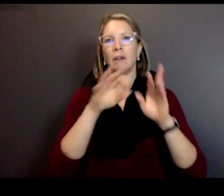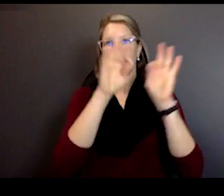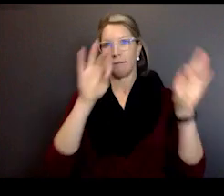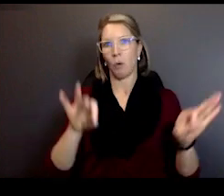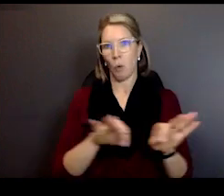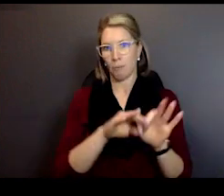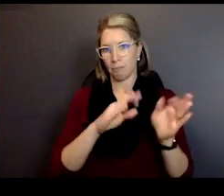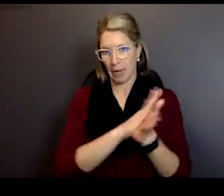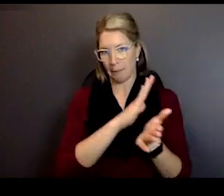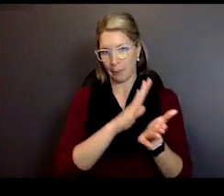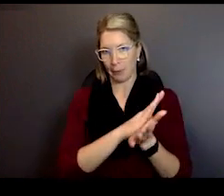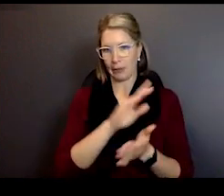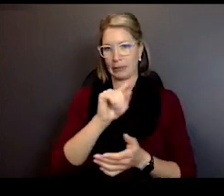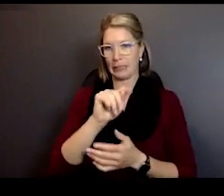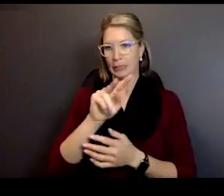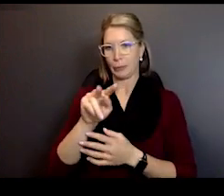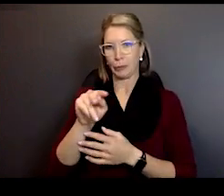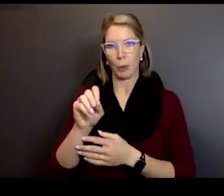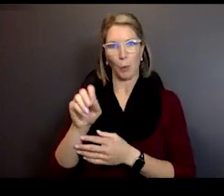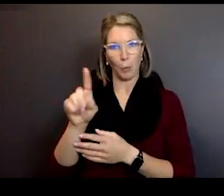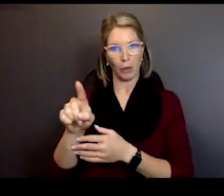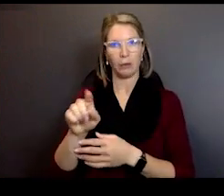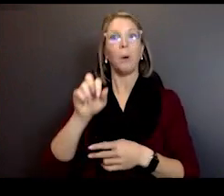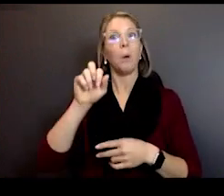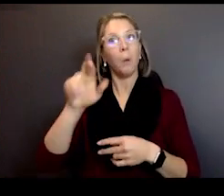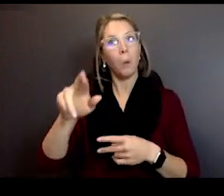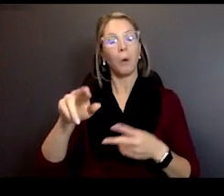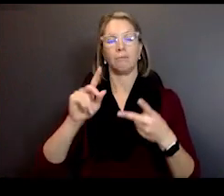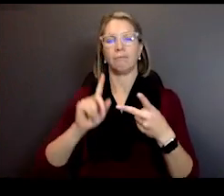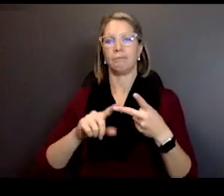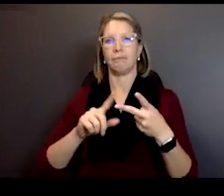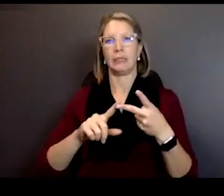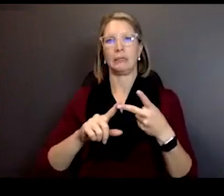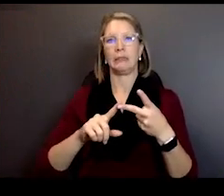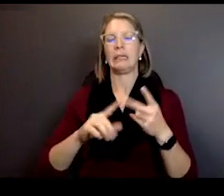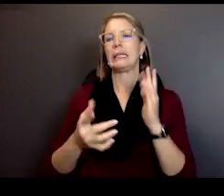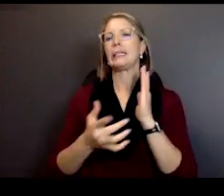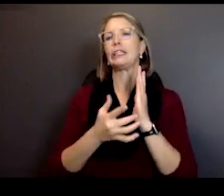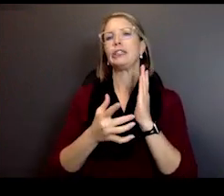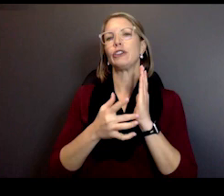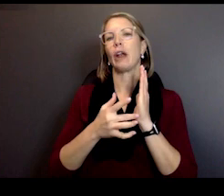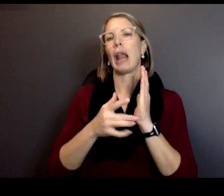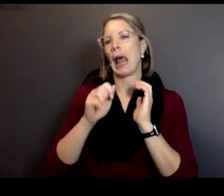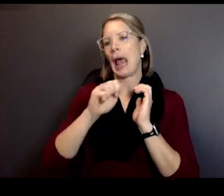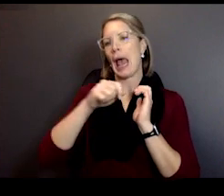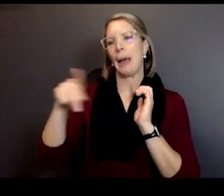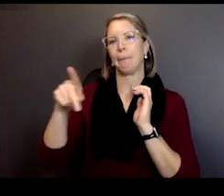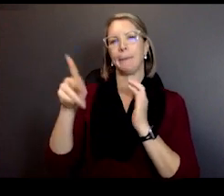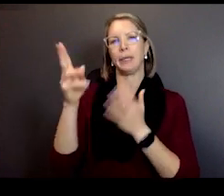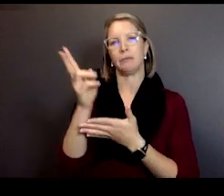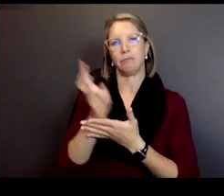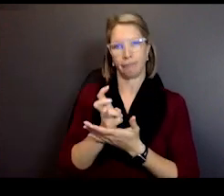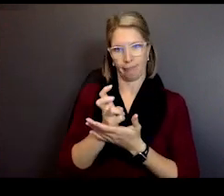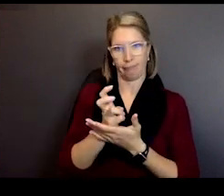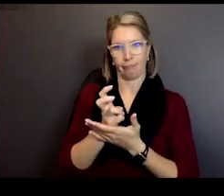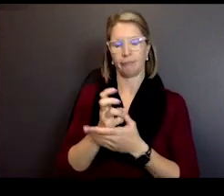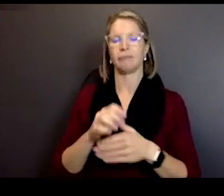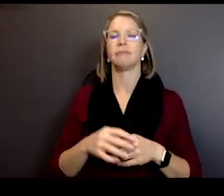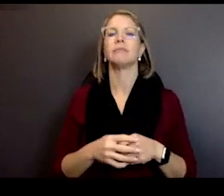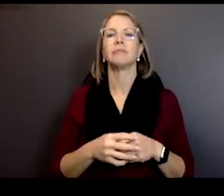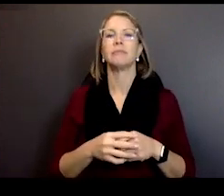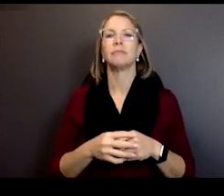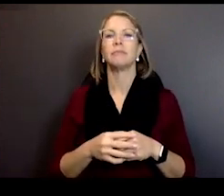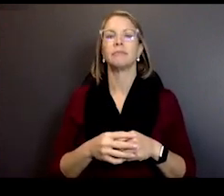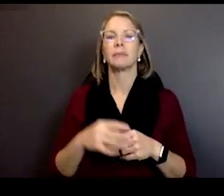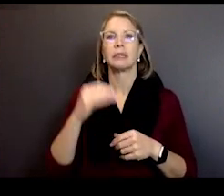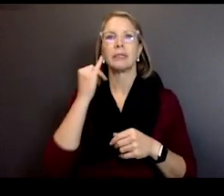complete Form T2201 on paper or apply using the new digital application. If